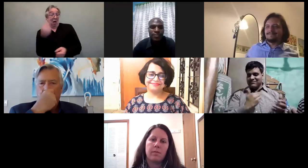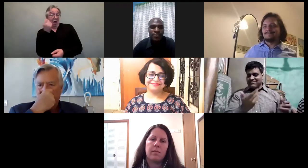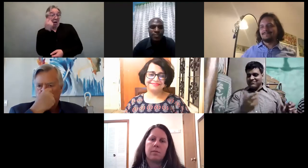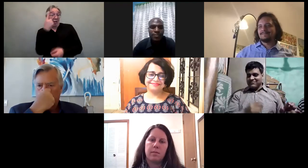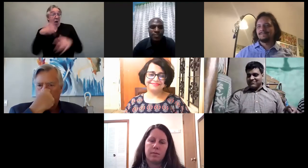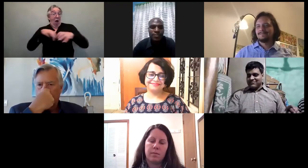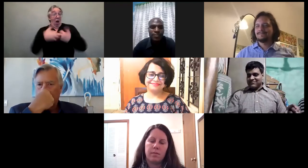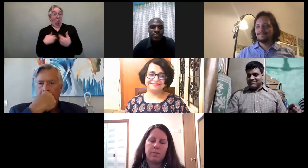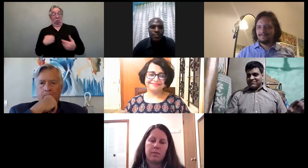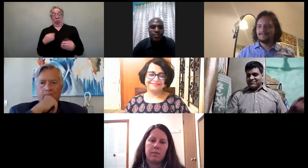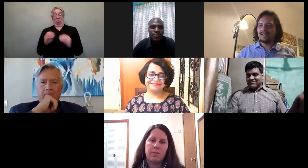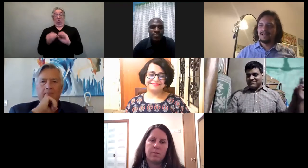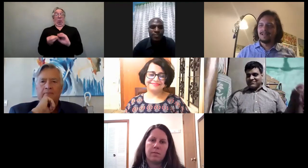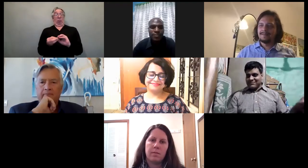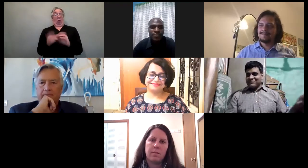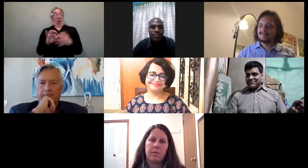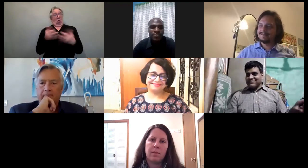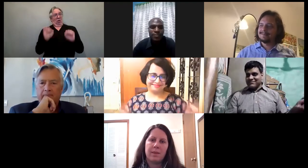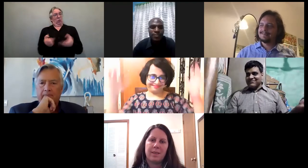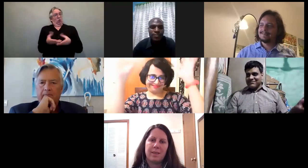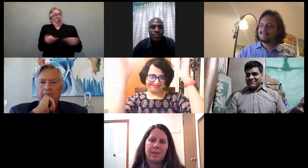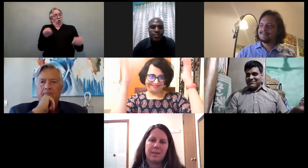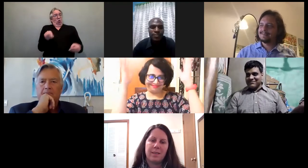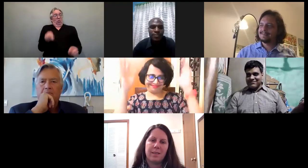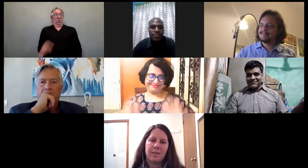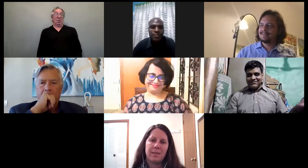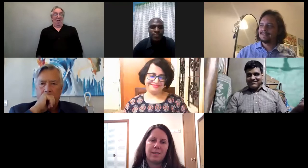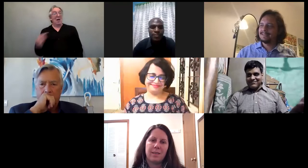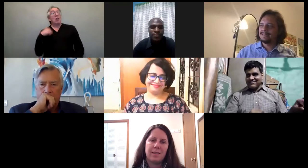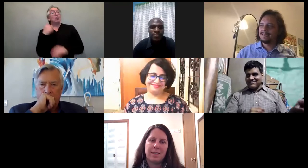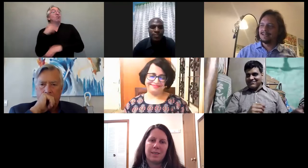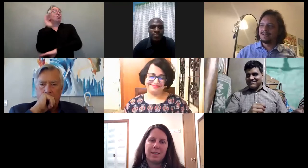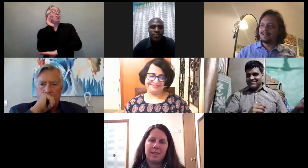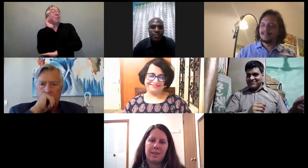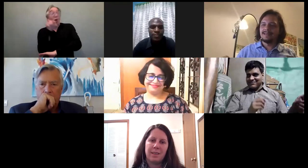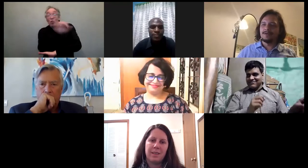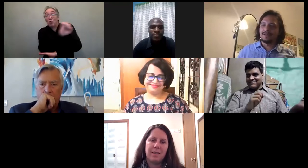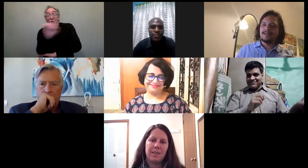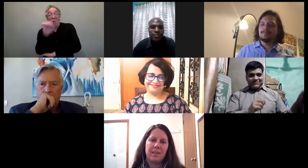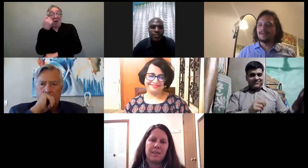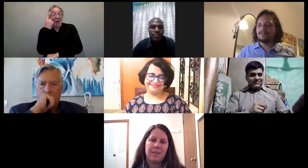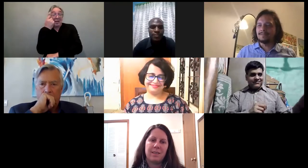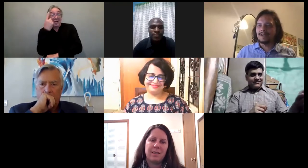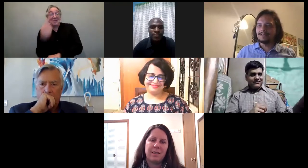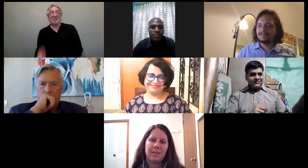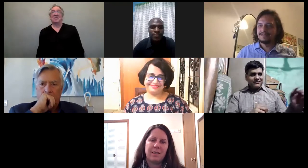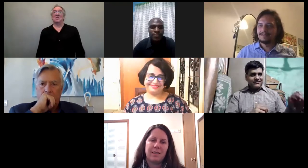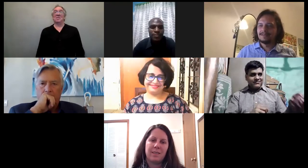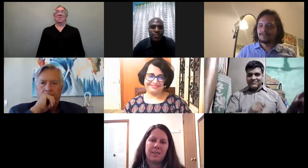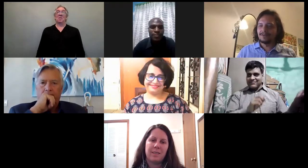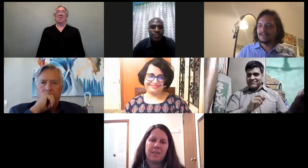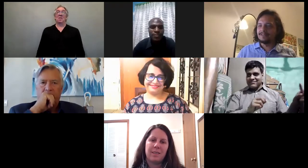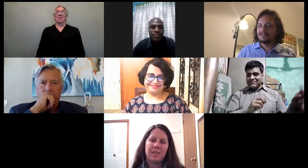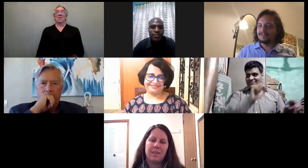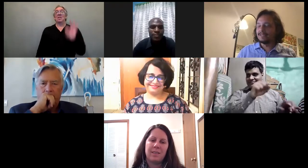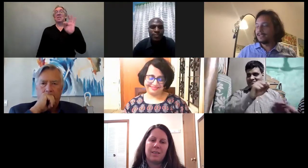it from me, and I would welcome any ideas from all of you. Thank you, Pradeep. Thank you very much for